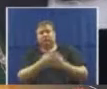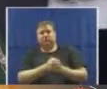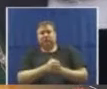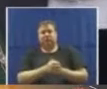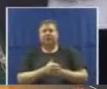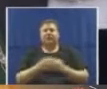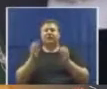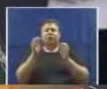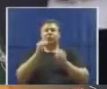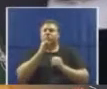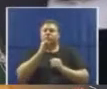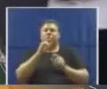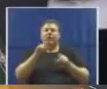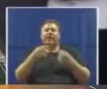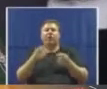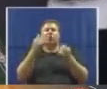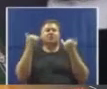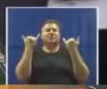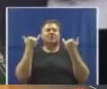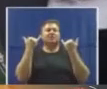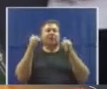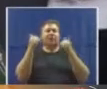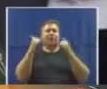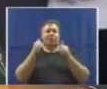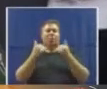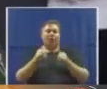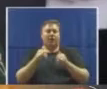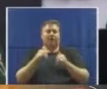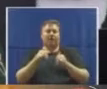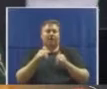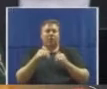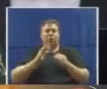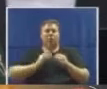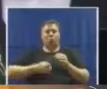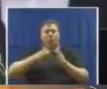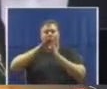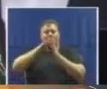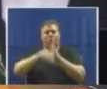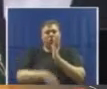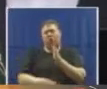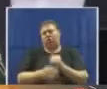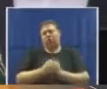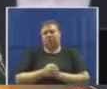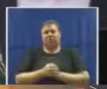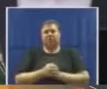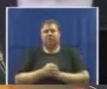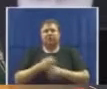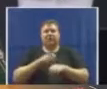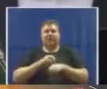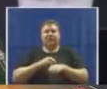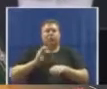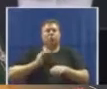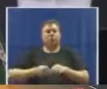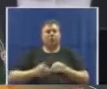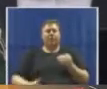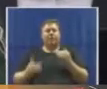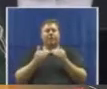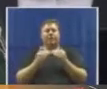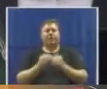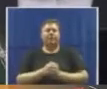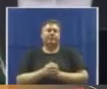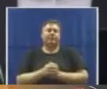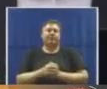the demeaning of women whilst advocating for her liberation and equal treatment. The